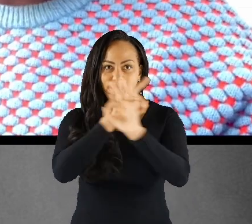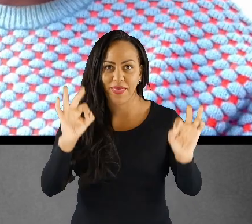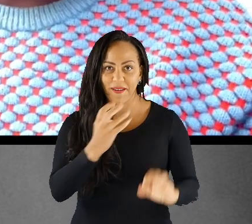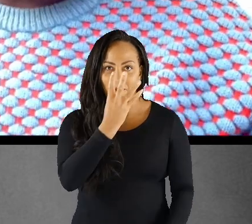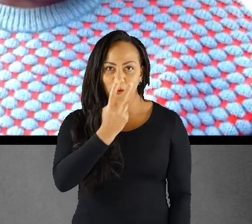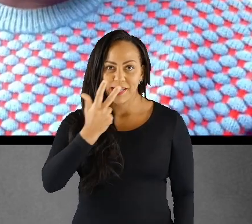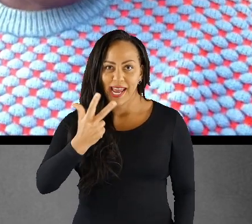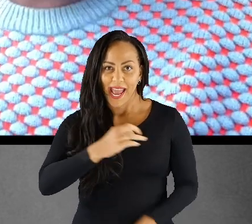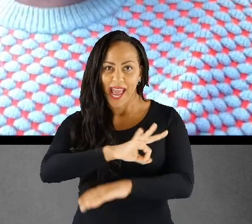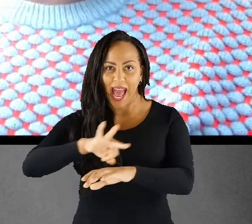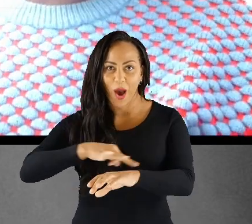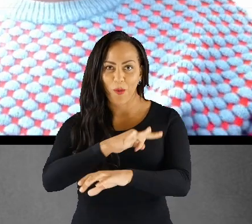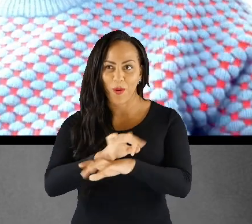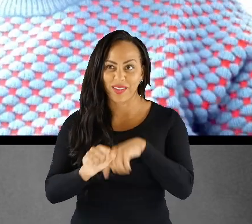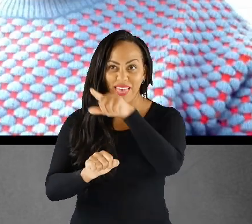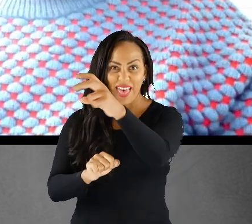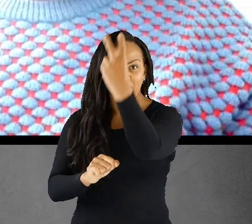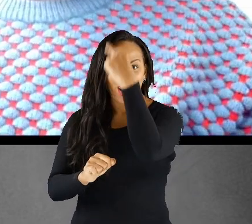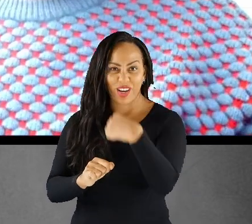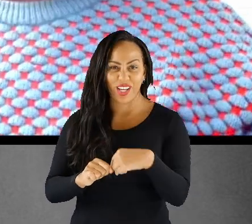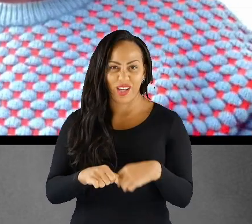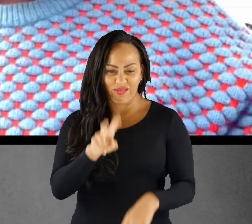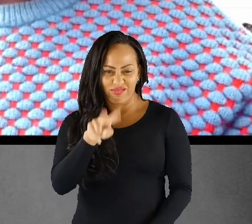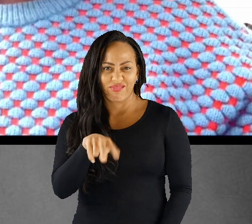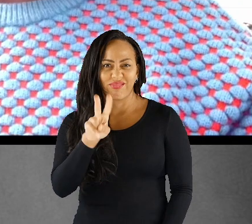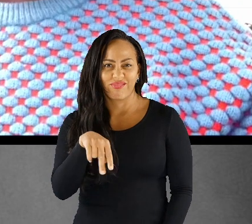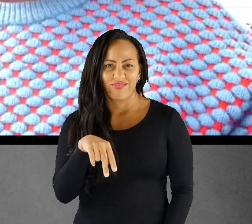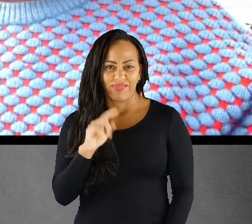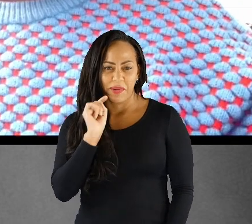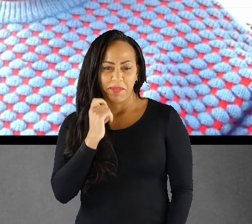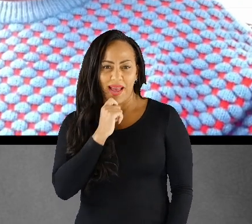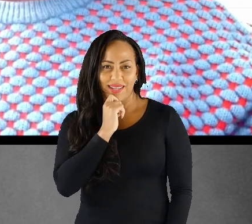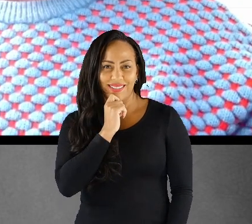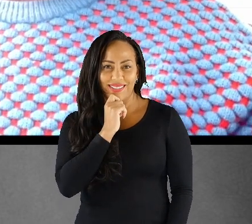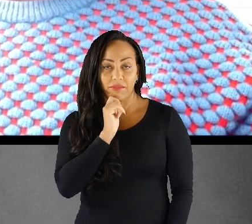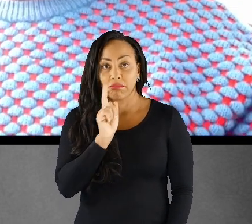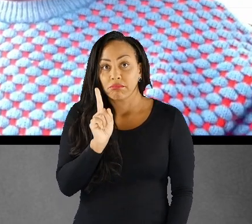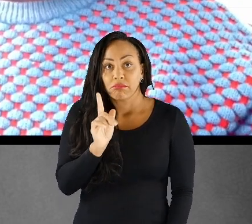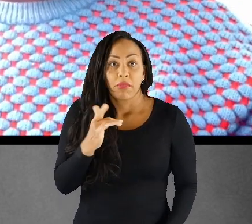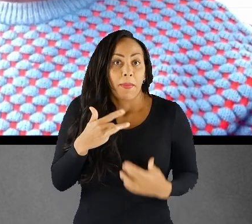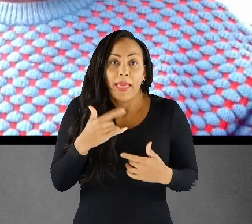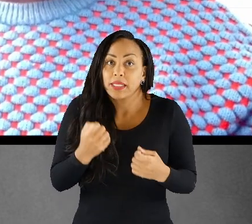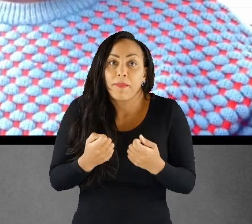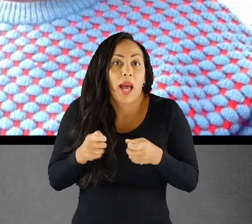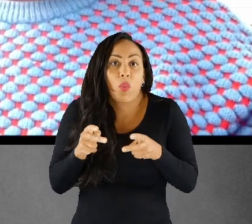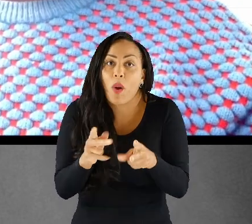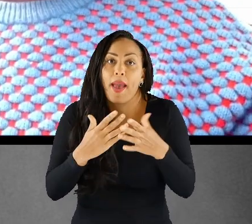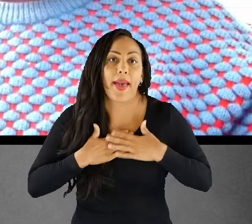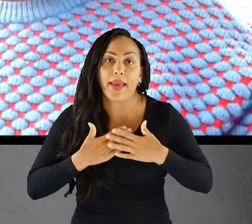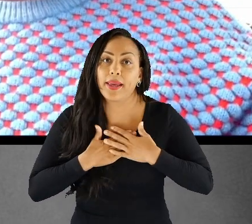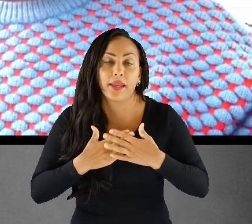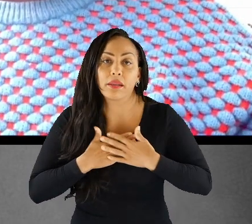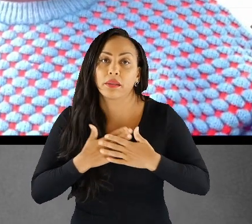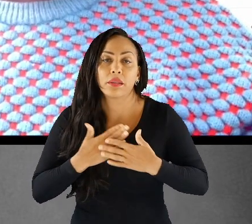48 hours. They look at you as you're a bit mad, but I've discovered that's how I recharge